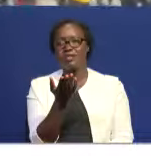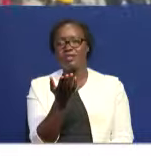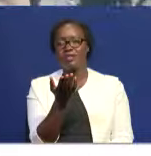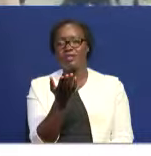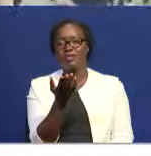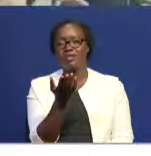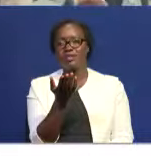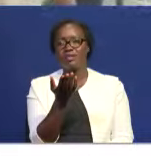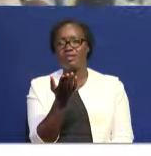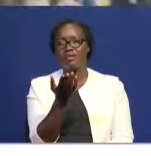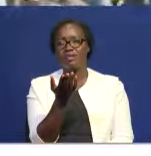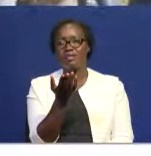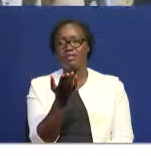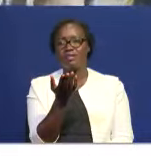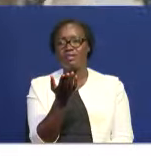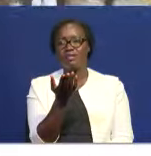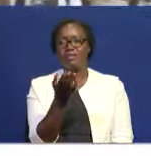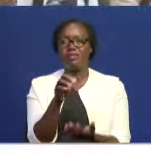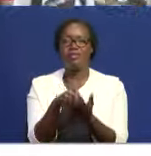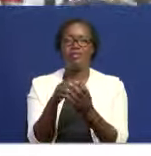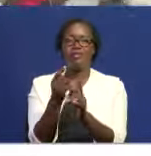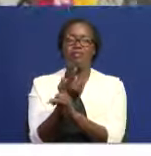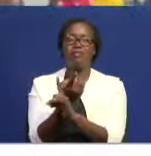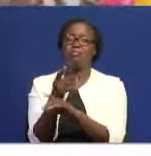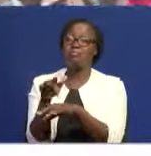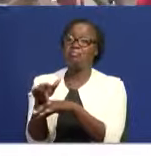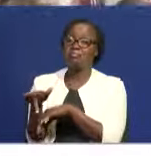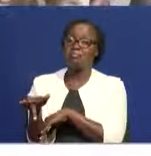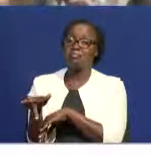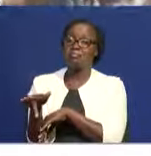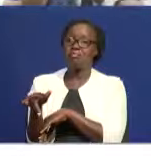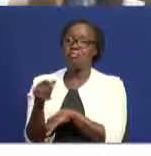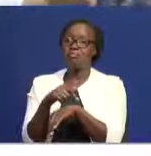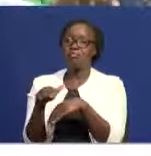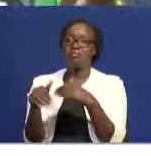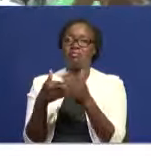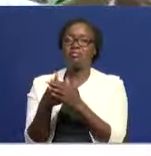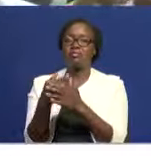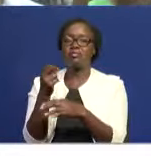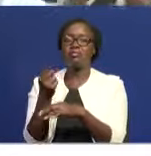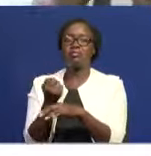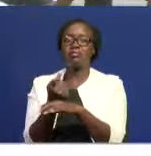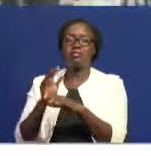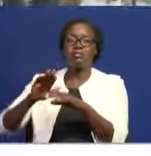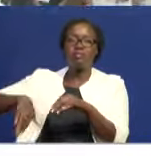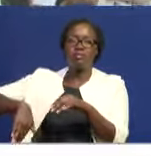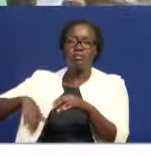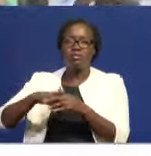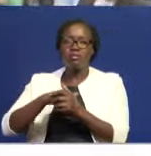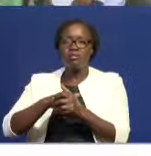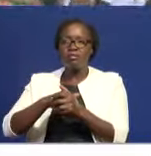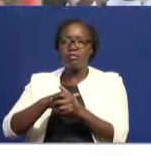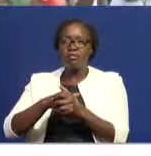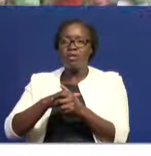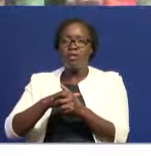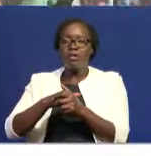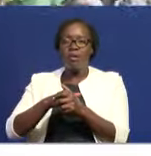This was not the situation earlier on. When we got here 20 minutes ago, it was a little bit better,